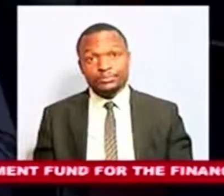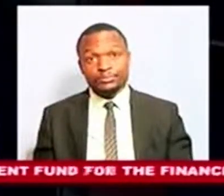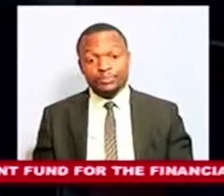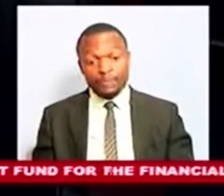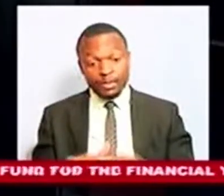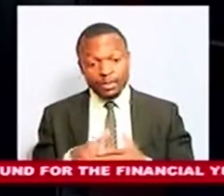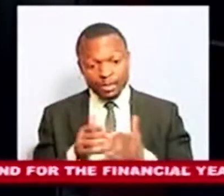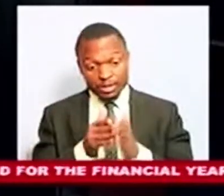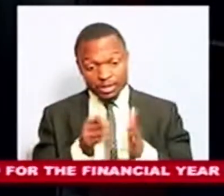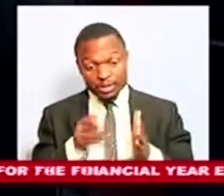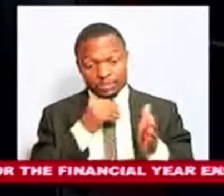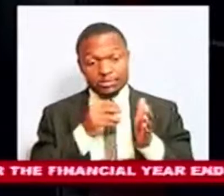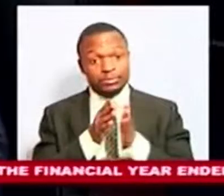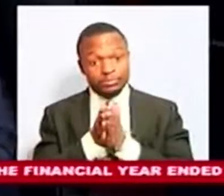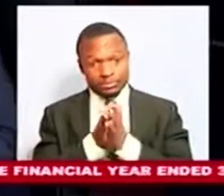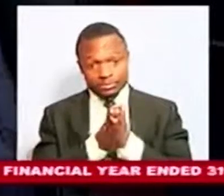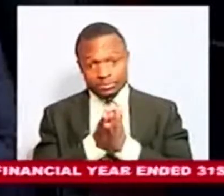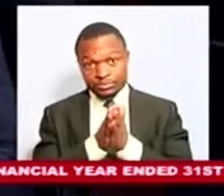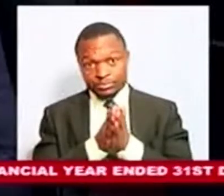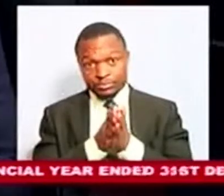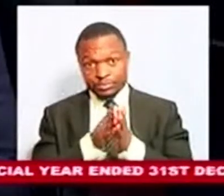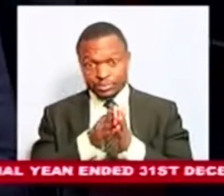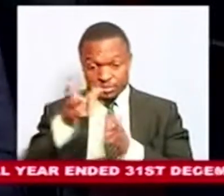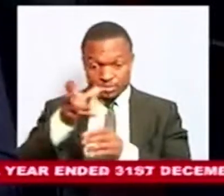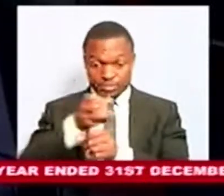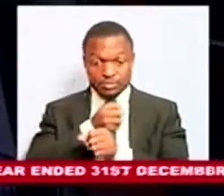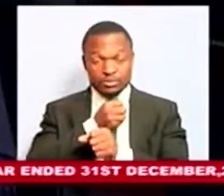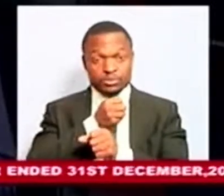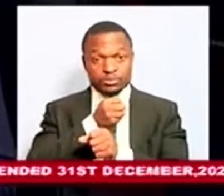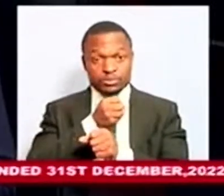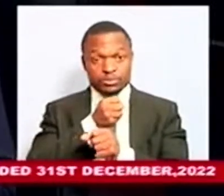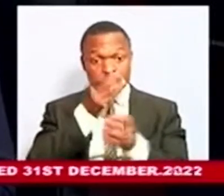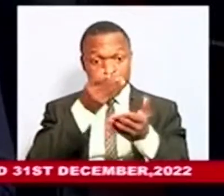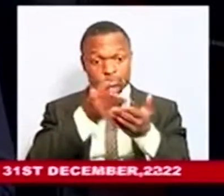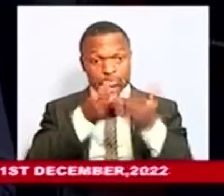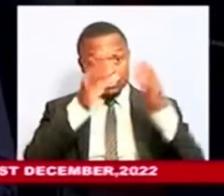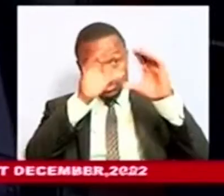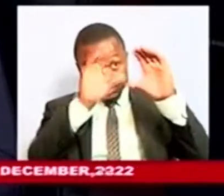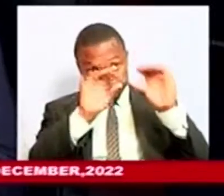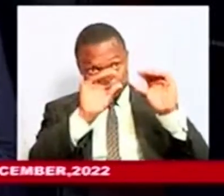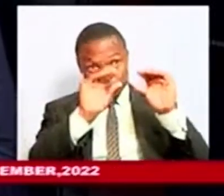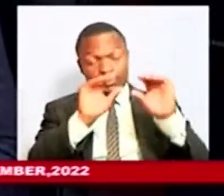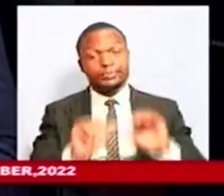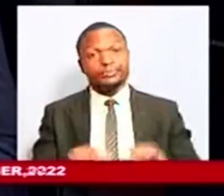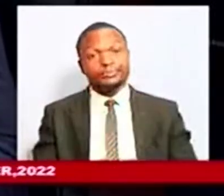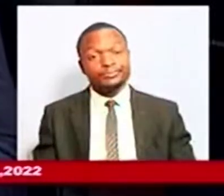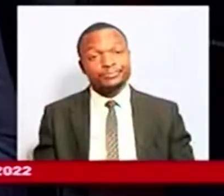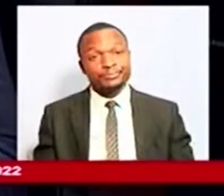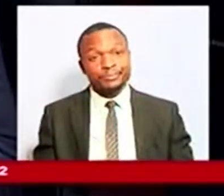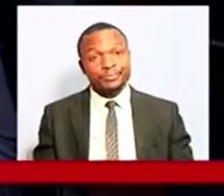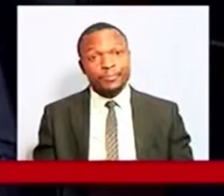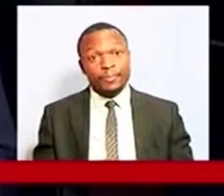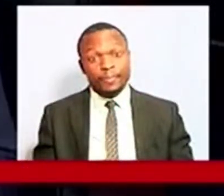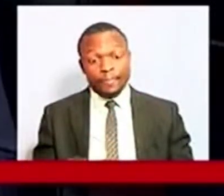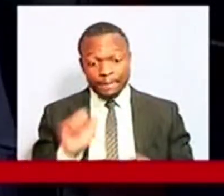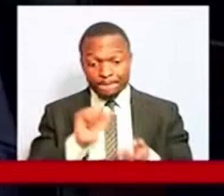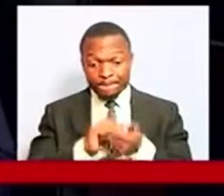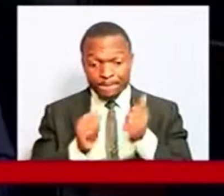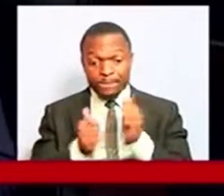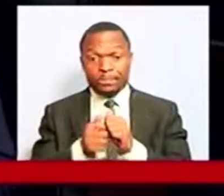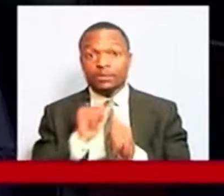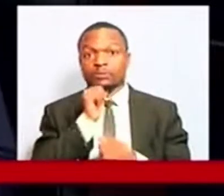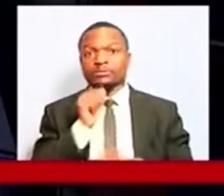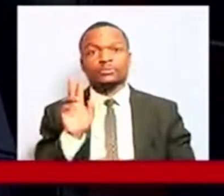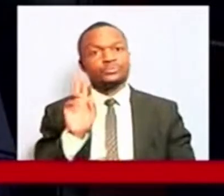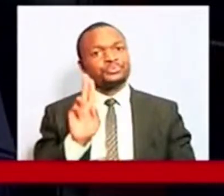how much interest was earned from this account. And the query was